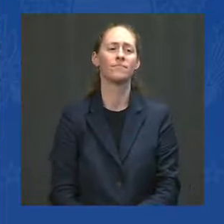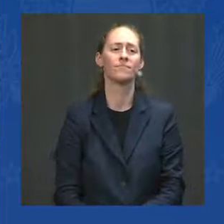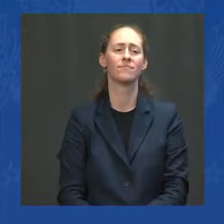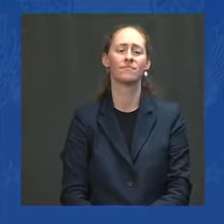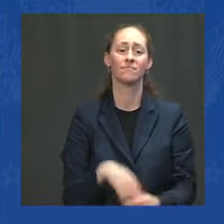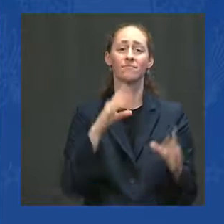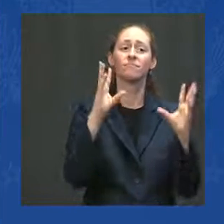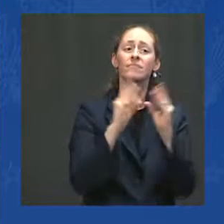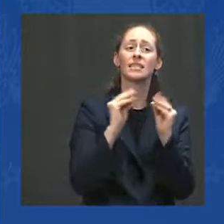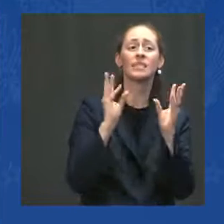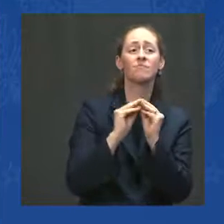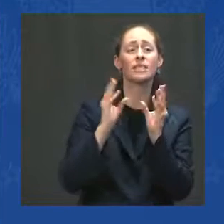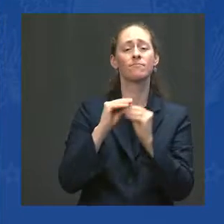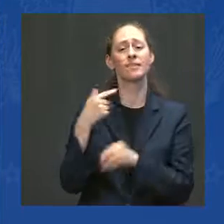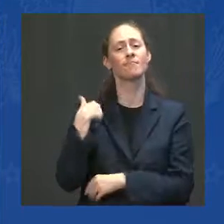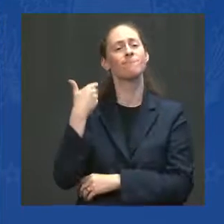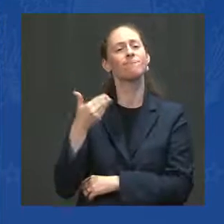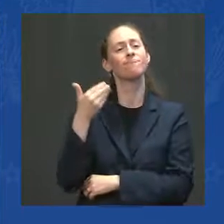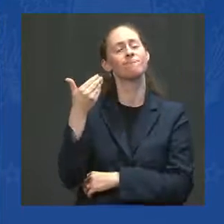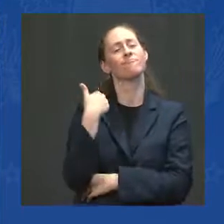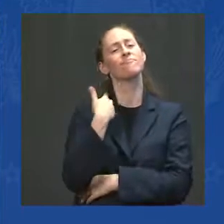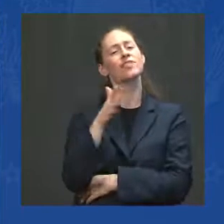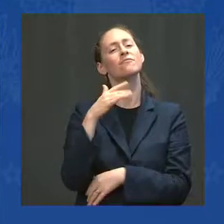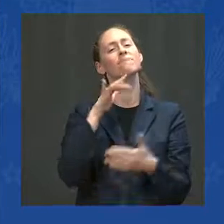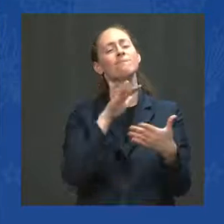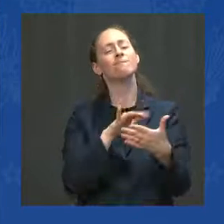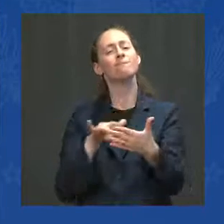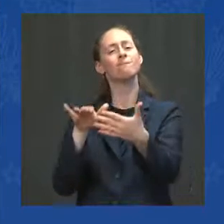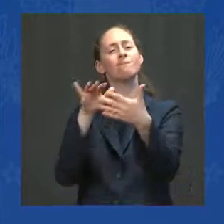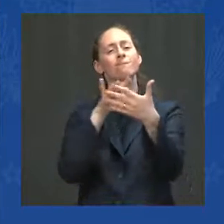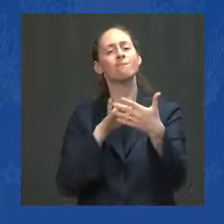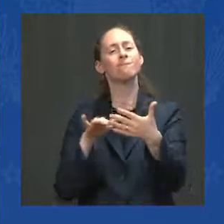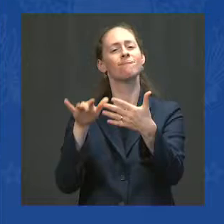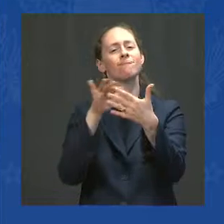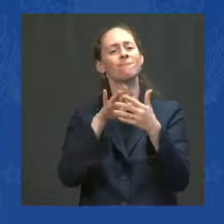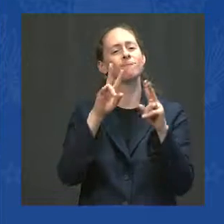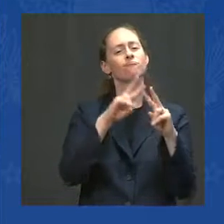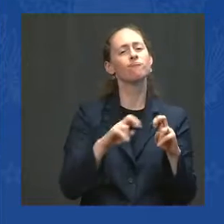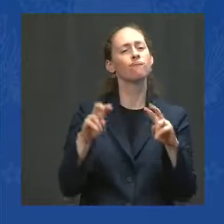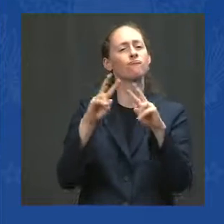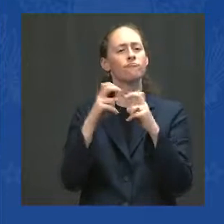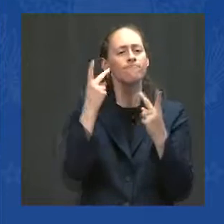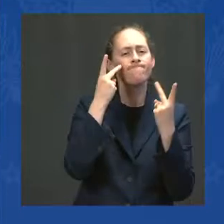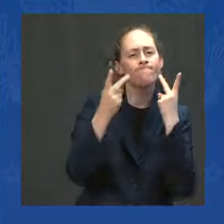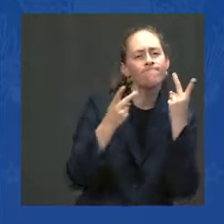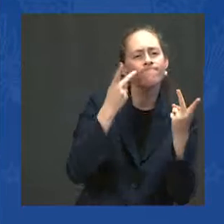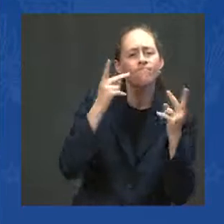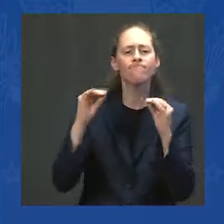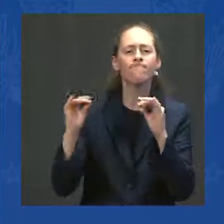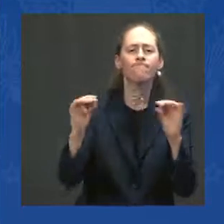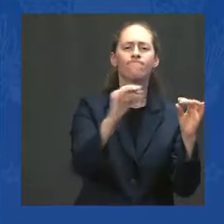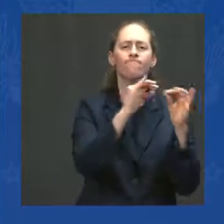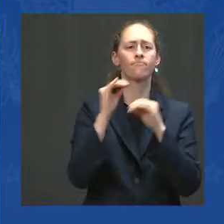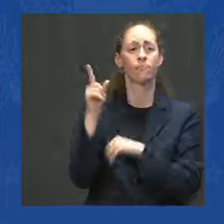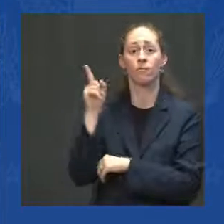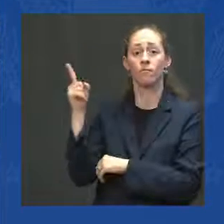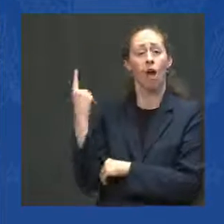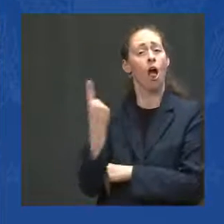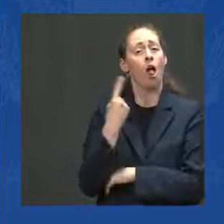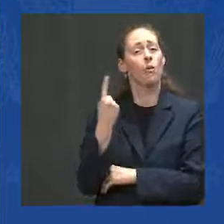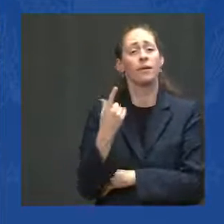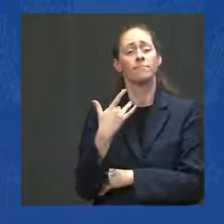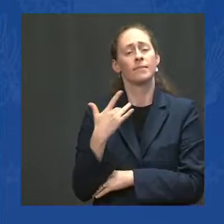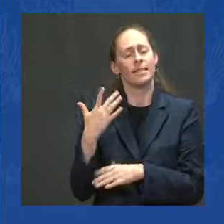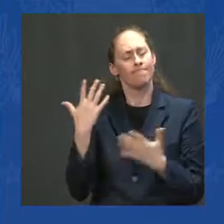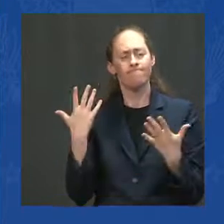listened. In those meetings, you deliberated. You were determined to bring